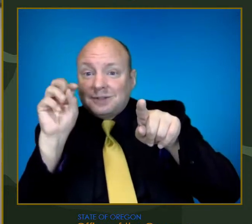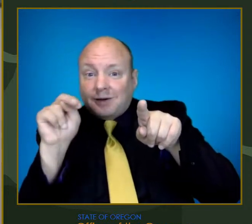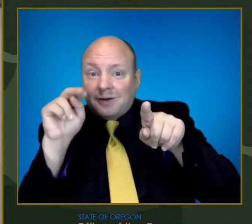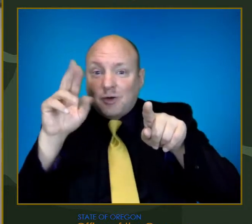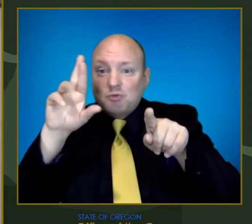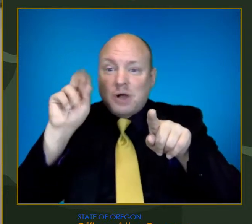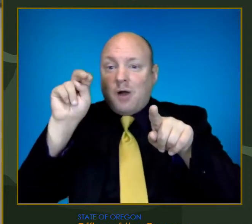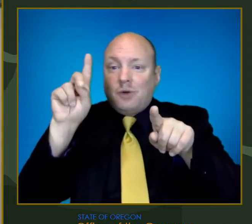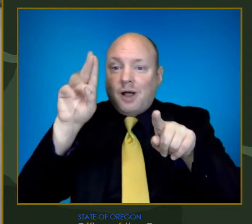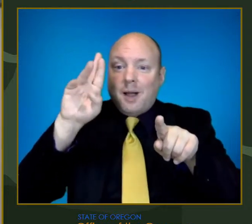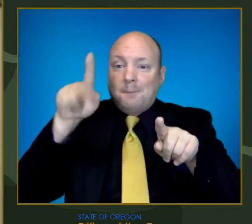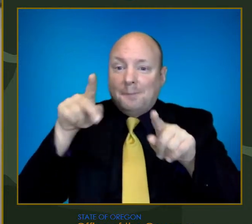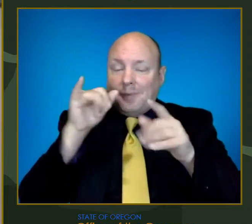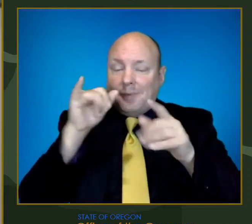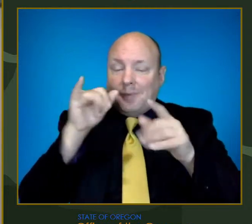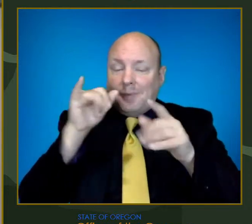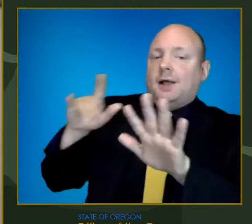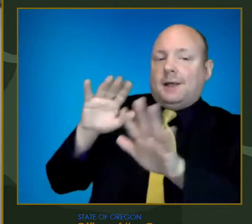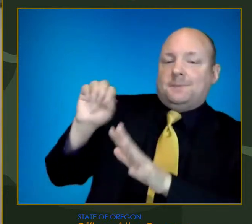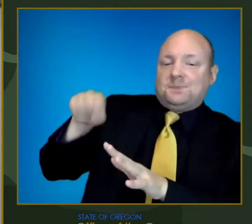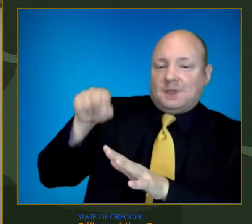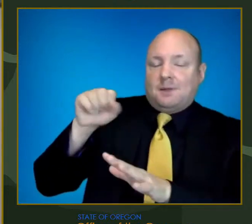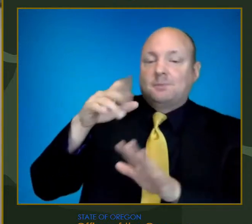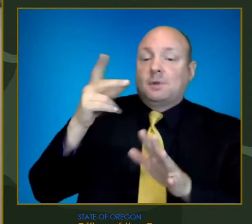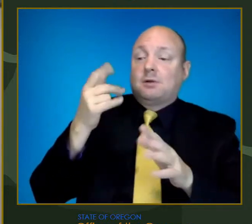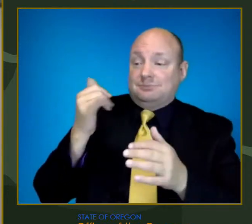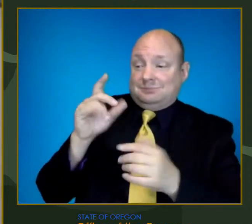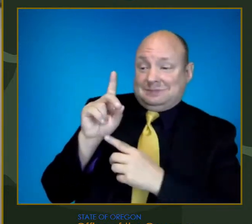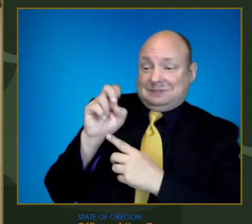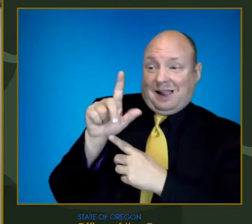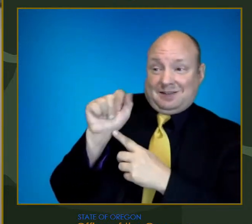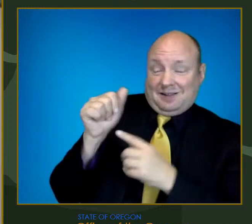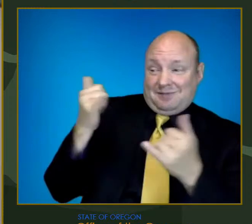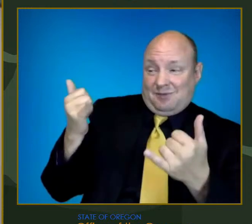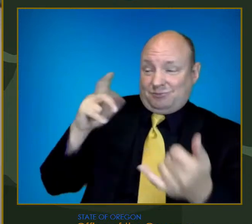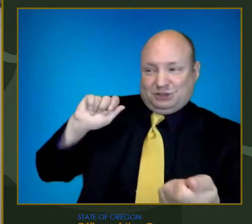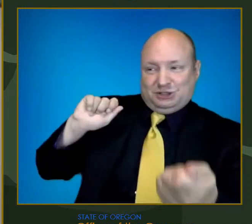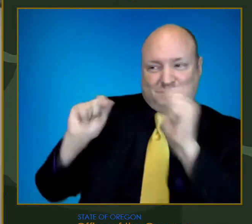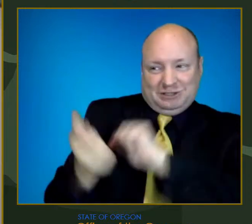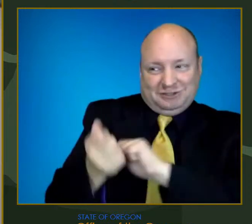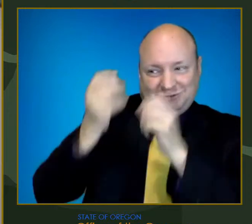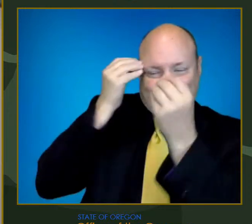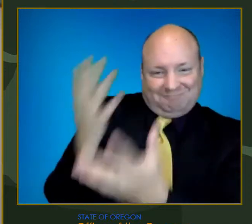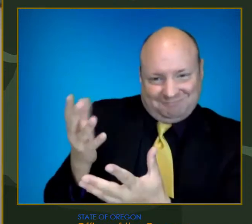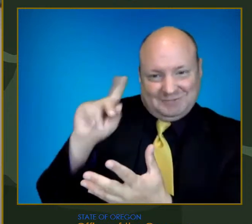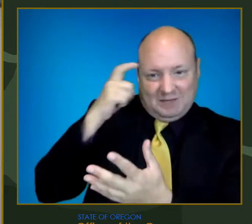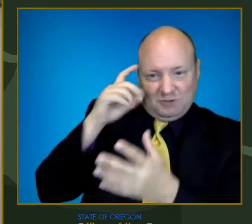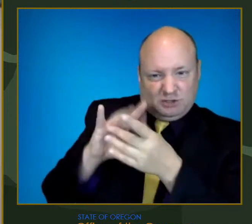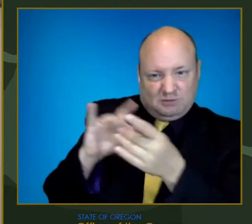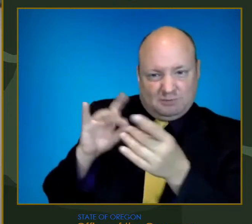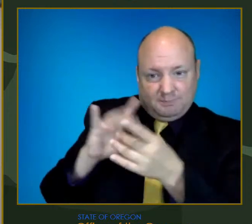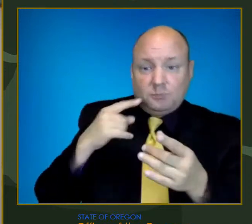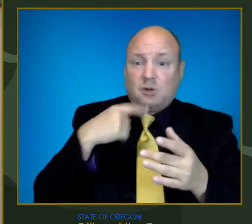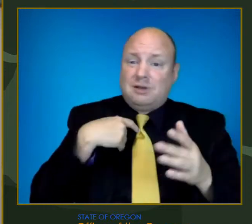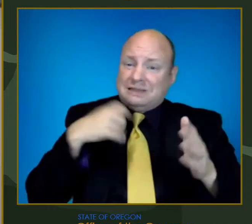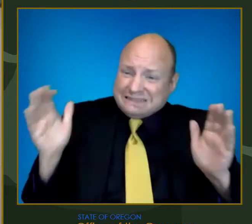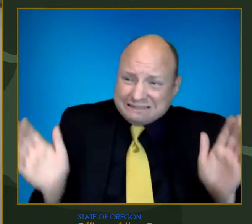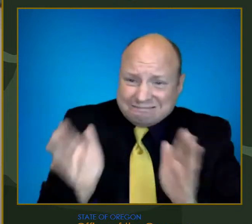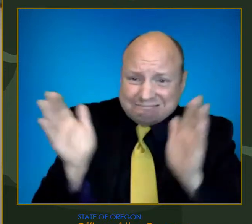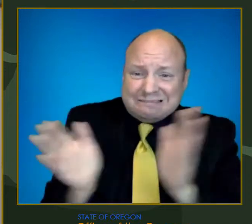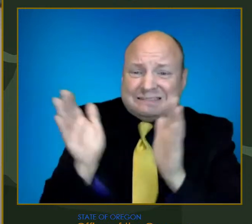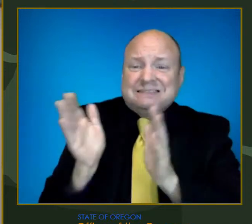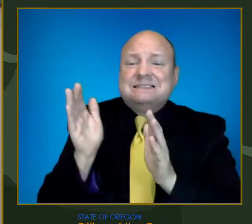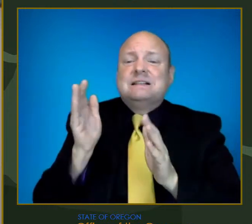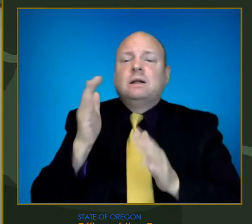I am strongly recommending that Oregonians be extremely cautious, that when you go out and